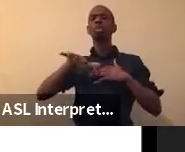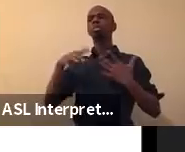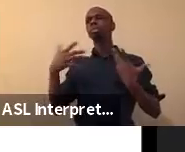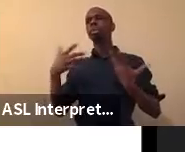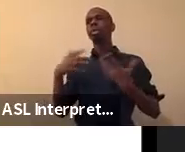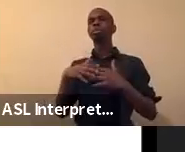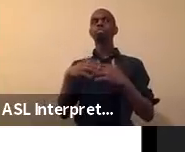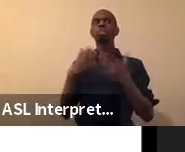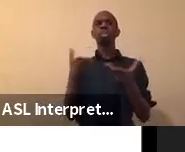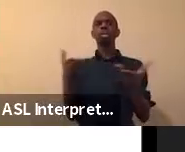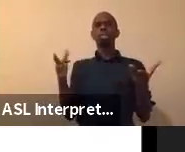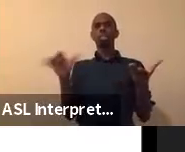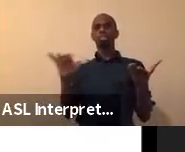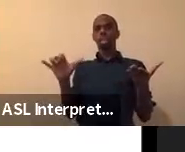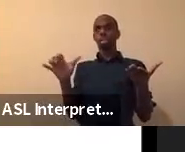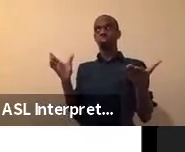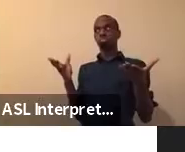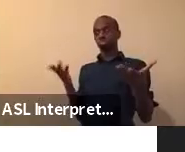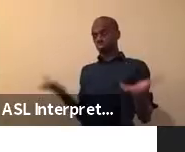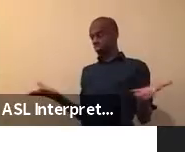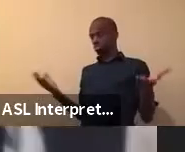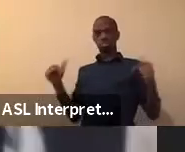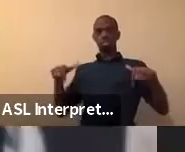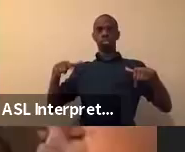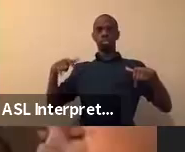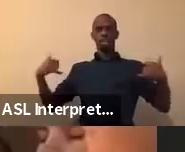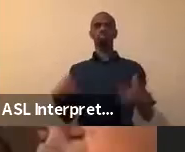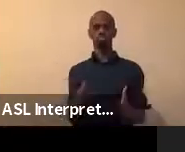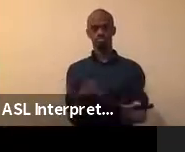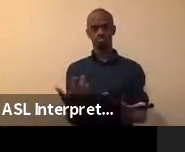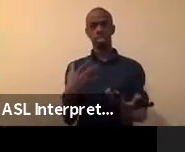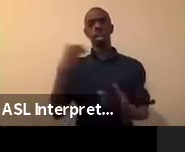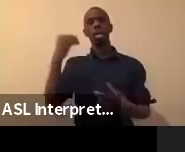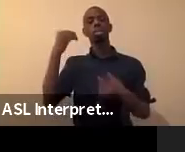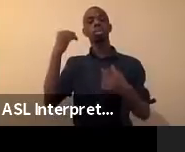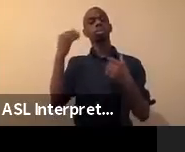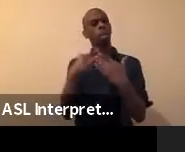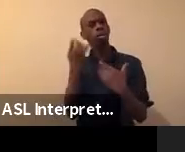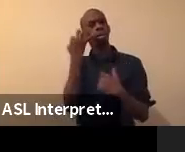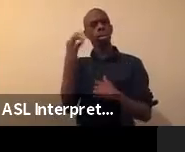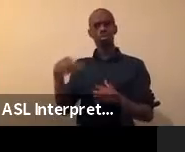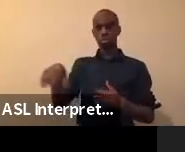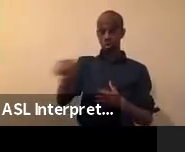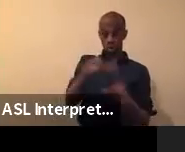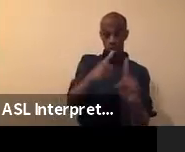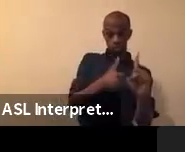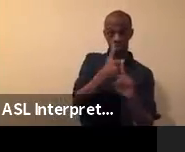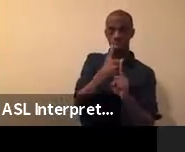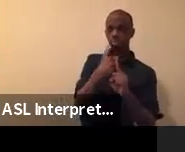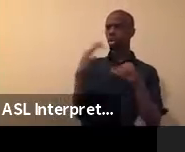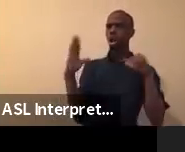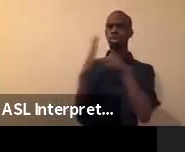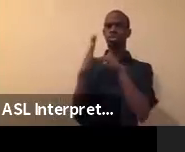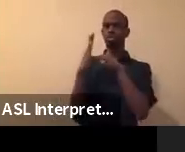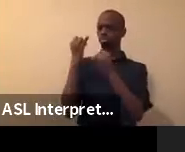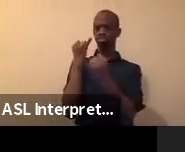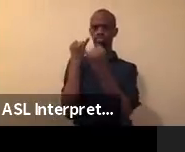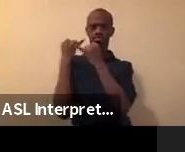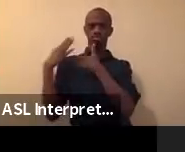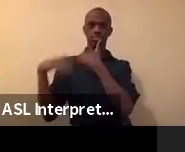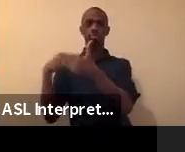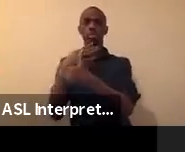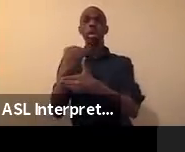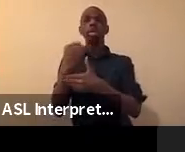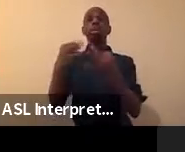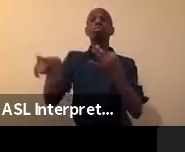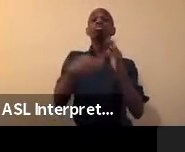stuff like this, right? And so even if we're anti-carceral, and even if we call ourselves abolitionists, I'm thinking about